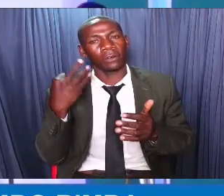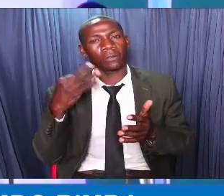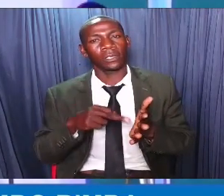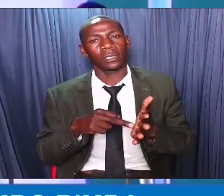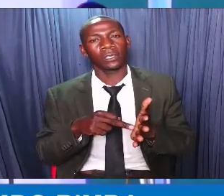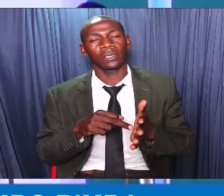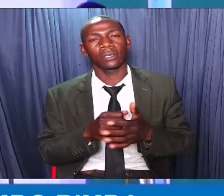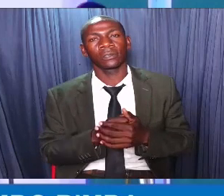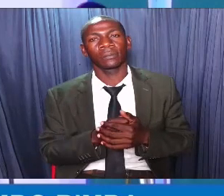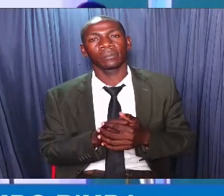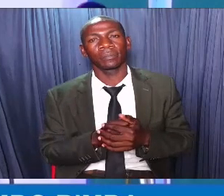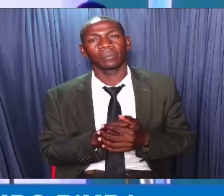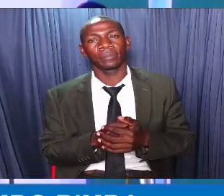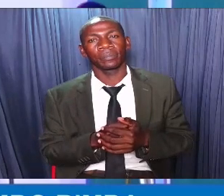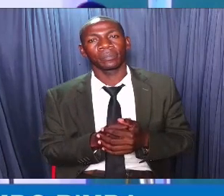end?